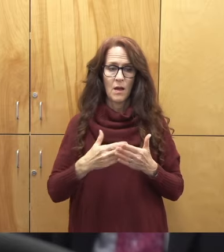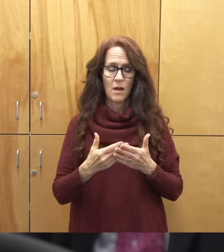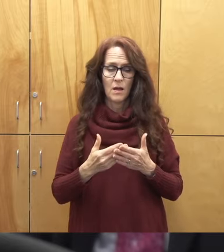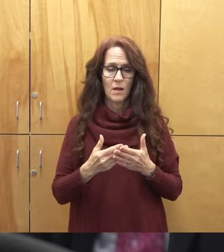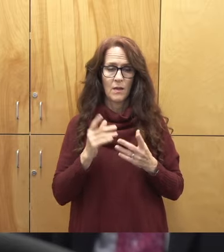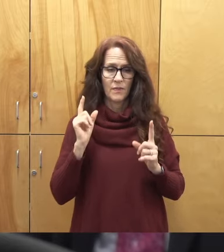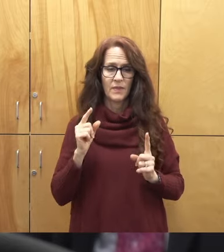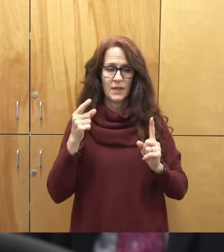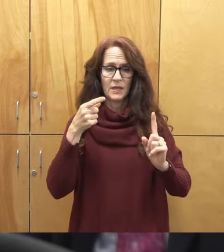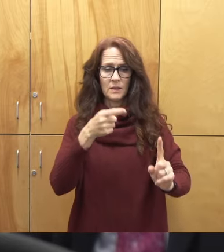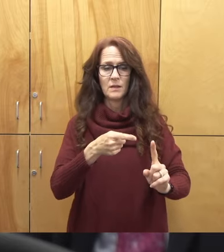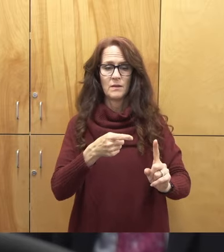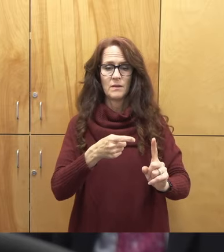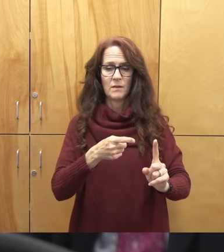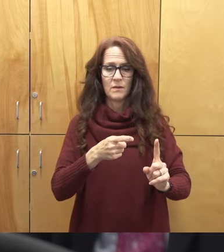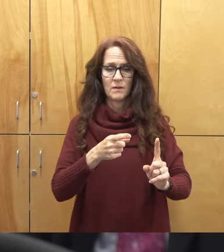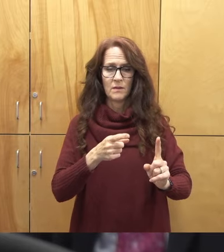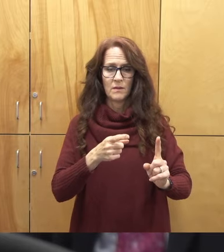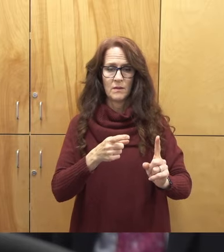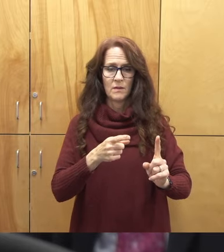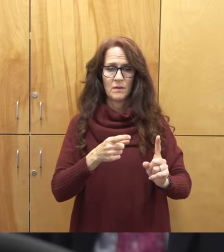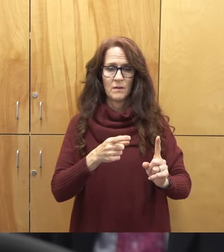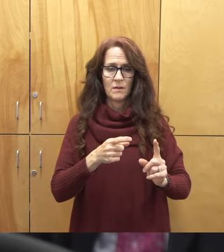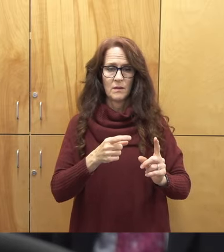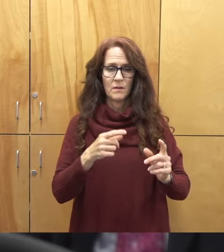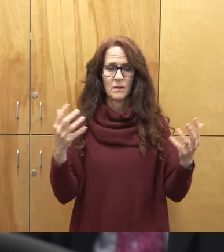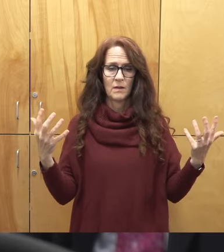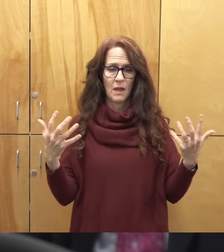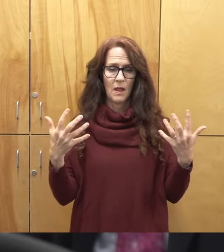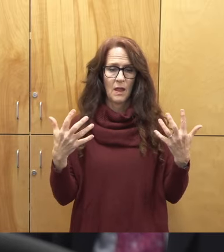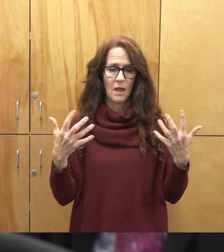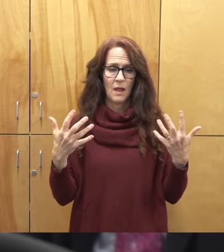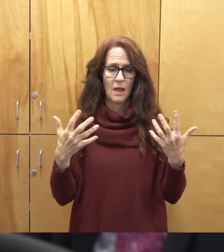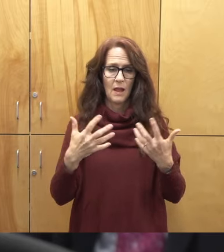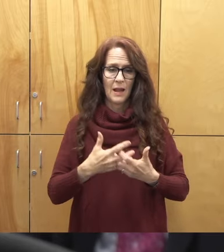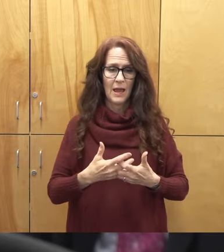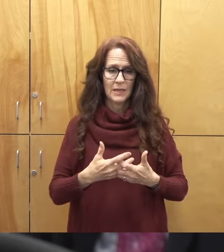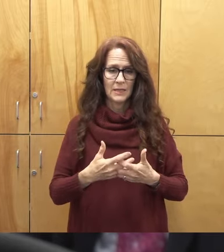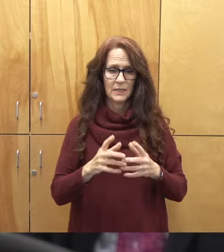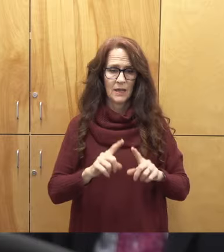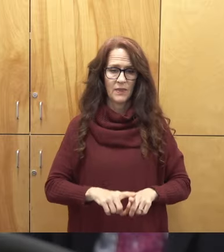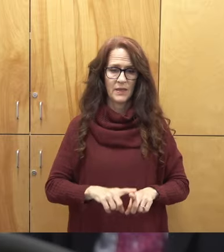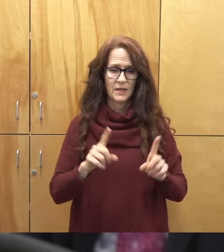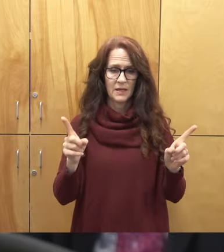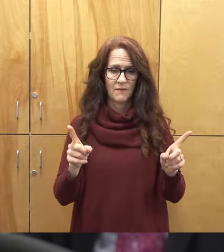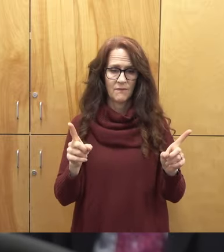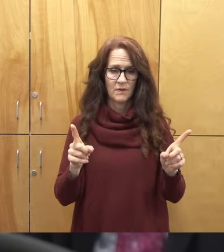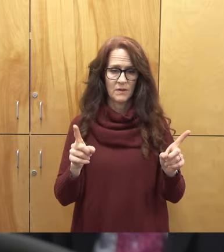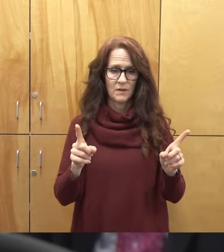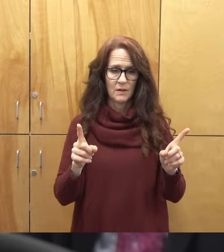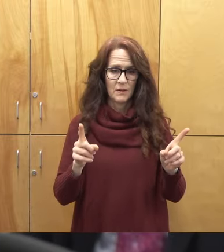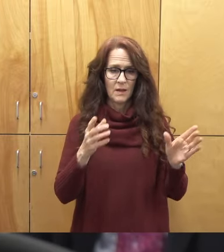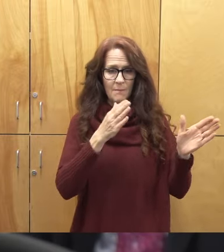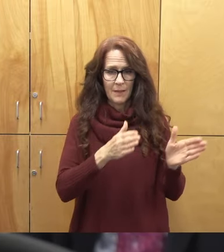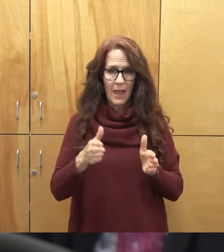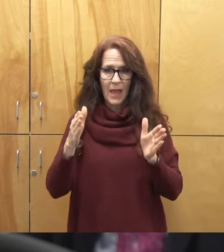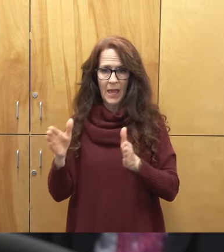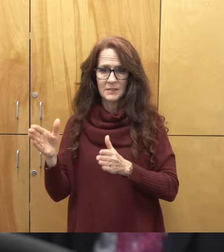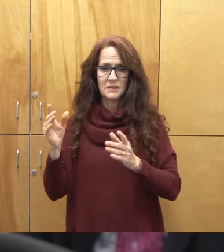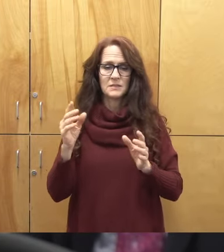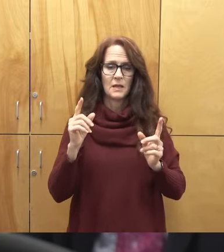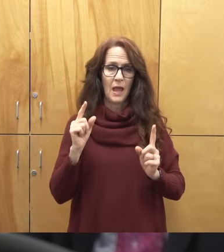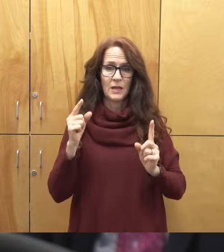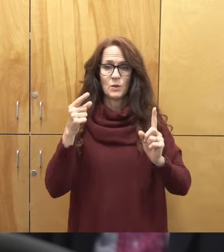the intentionality of aligning the different strategic plans, the different